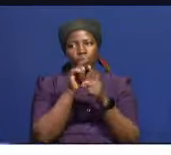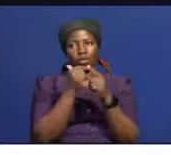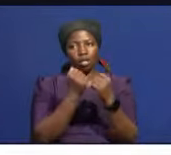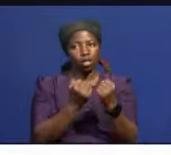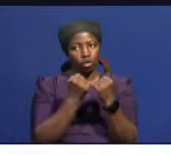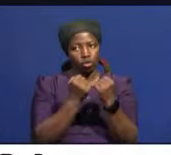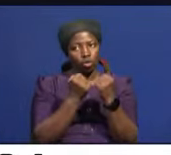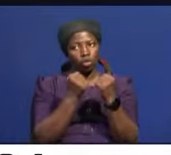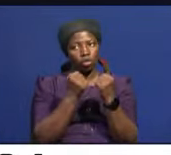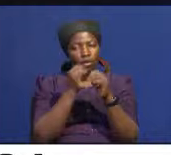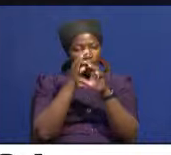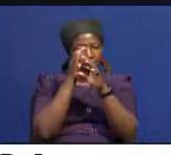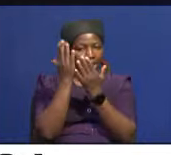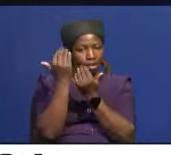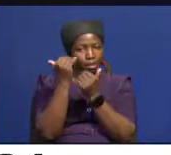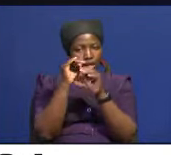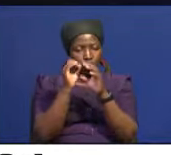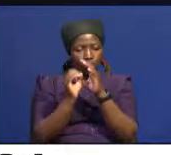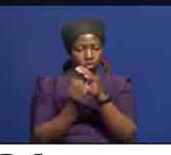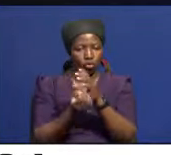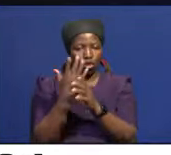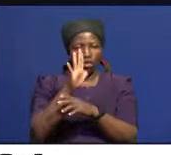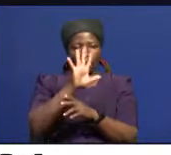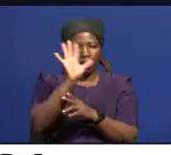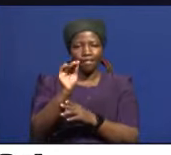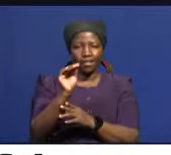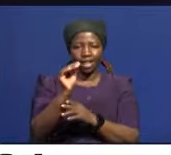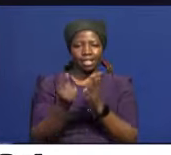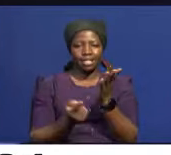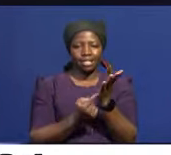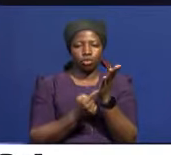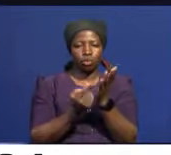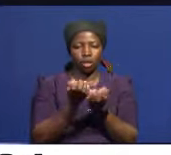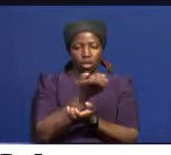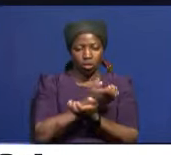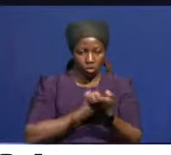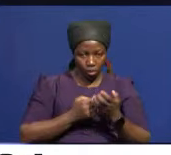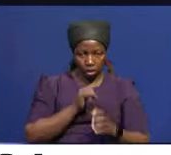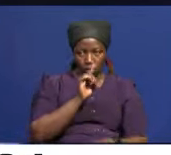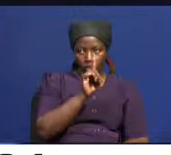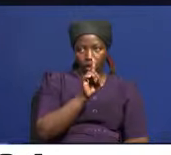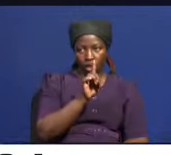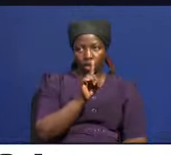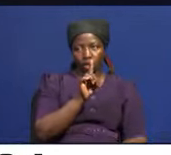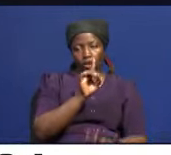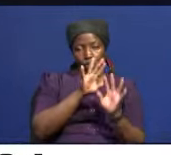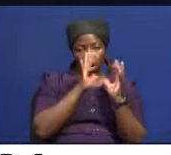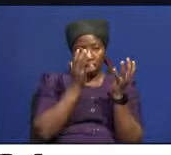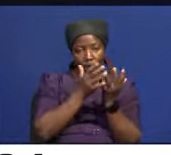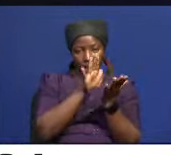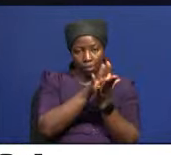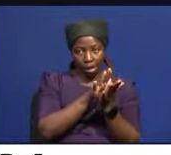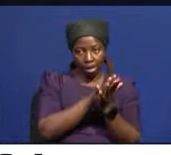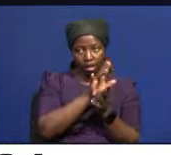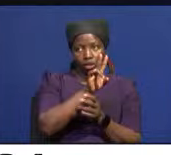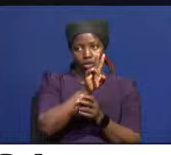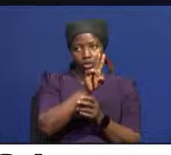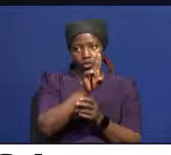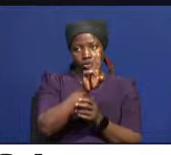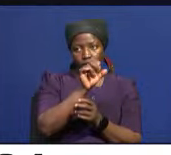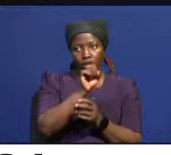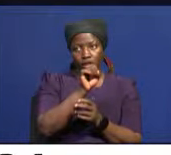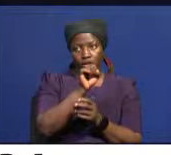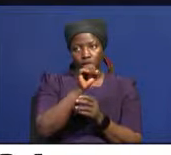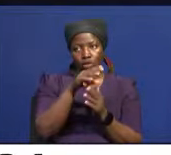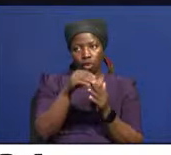the projected growth of Africa's digital economy. The World Bank's US$2.8 billion investment